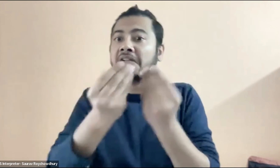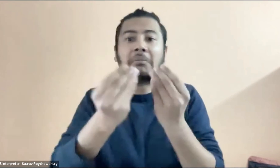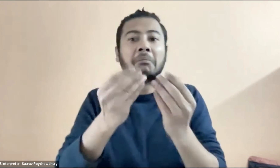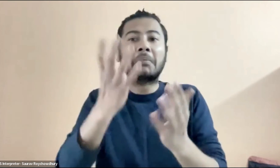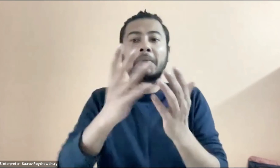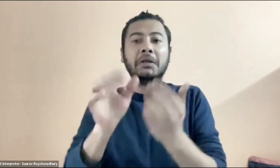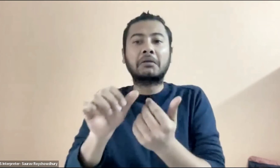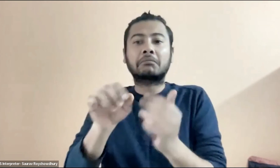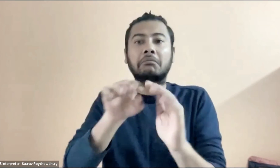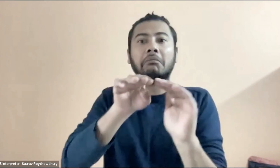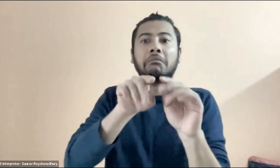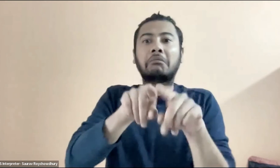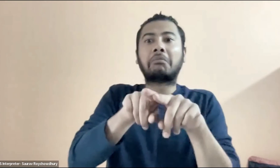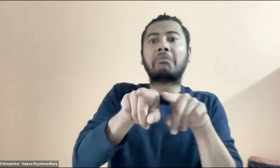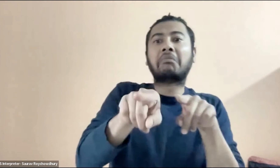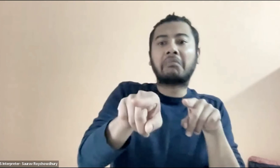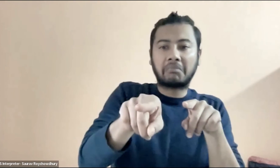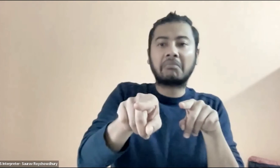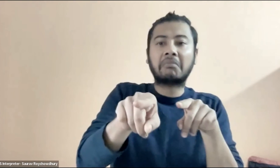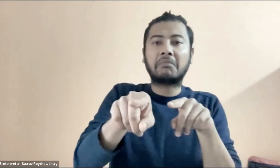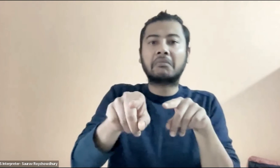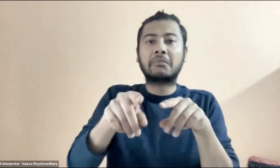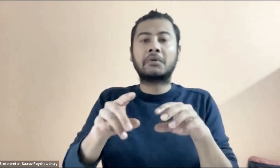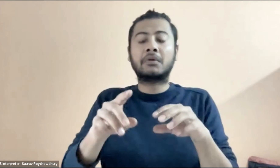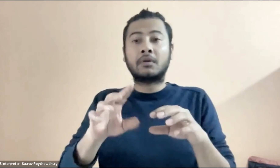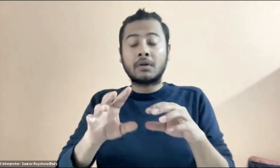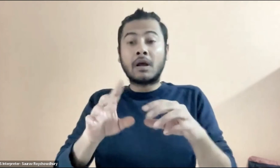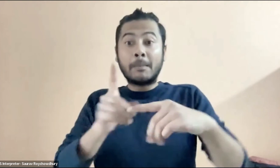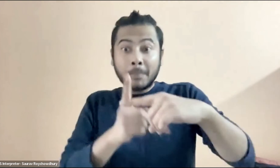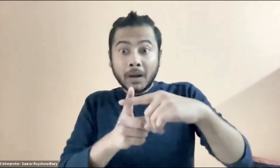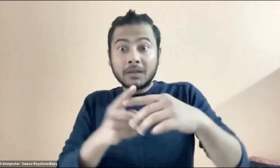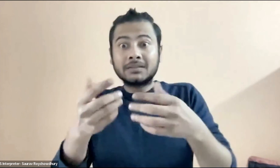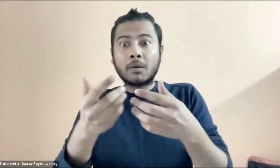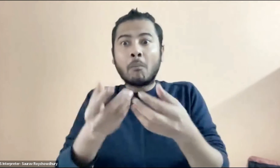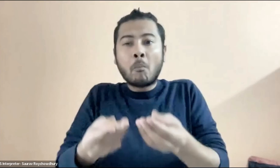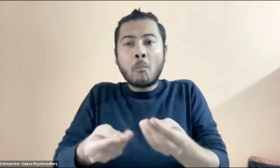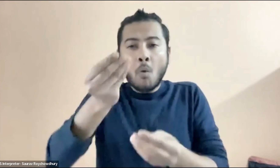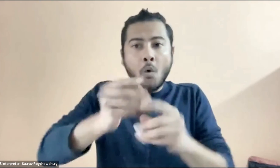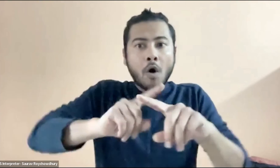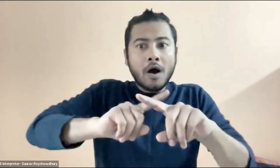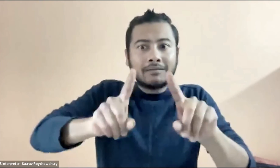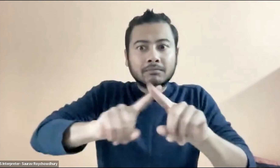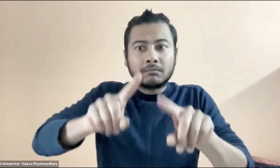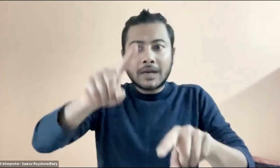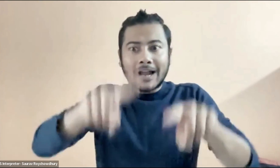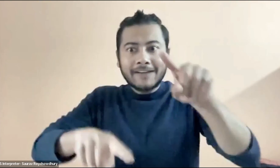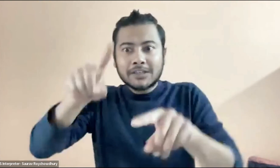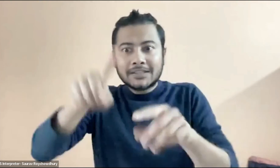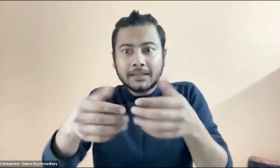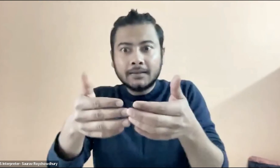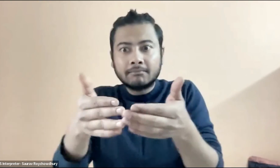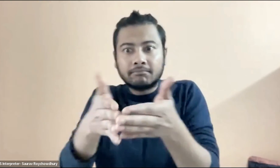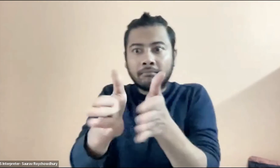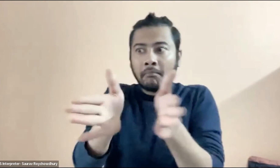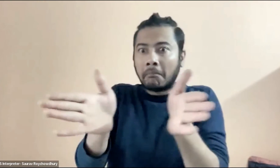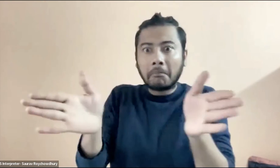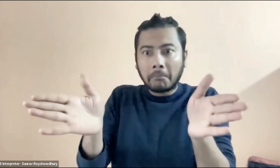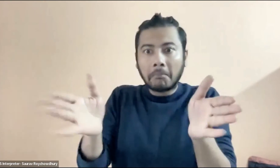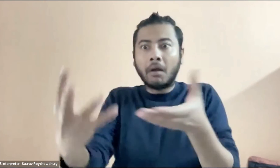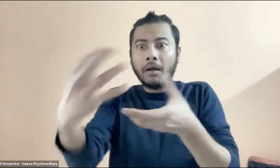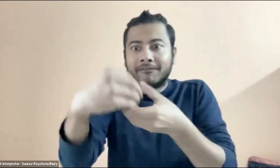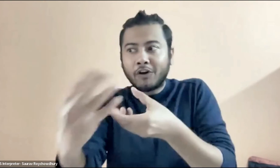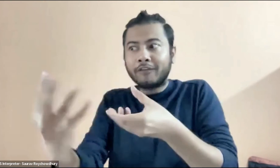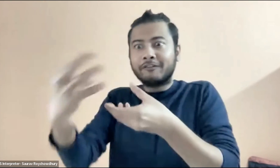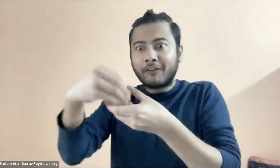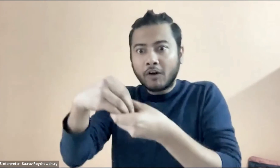of patting us on the back because new groups are included. But health inequities, if you look at the global data, a lot of progress